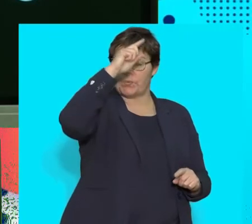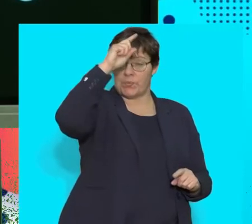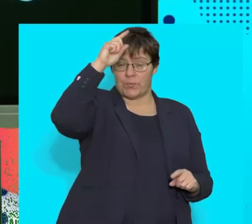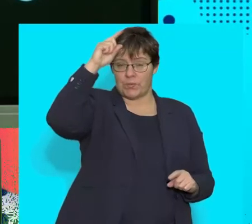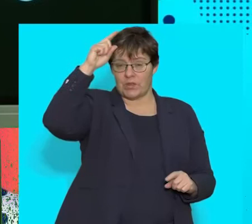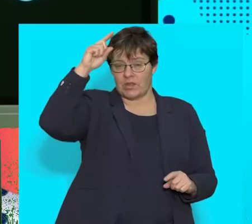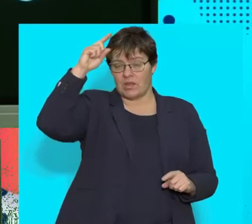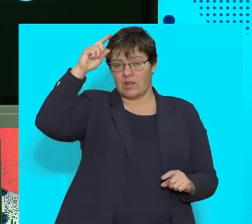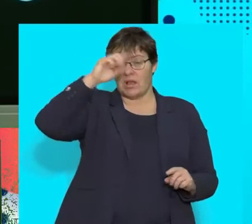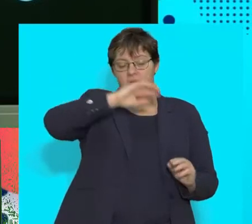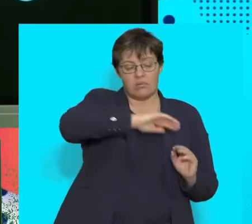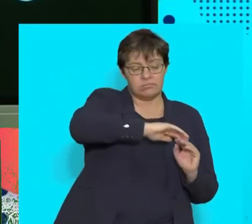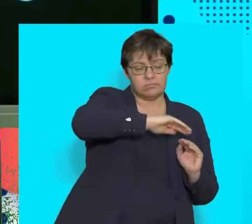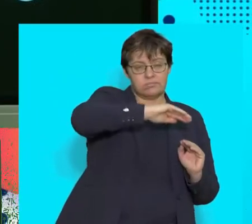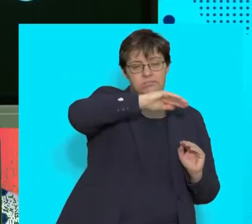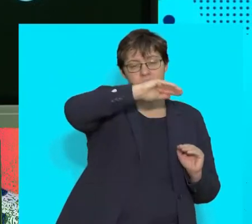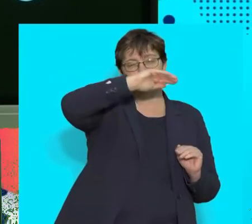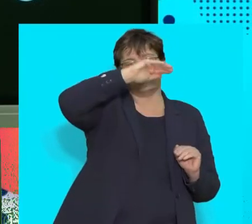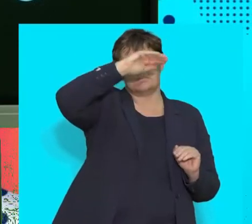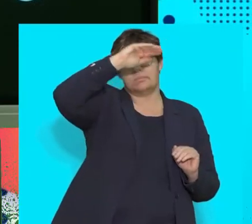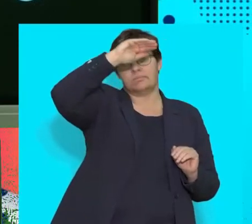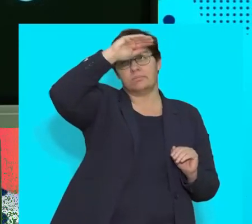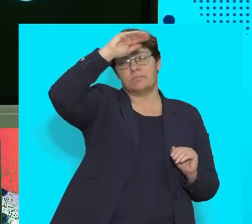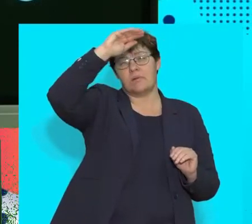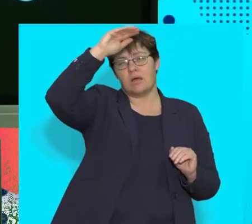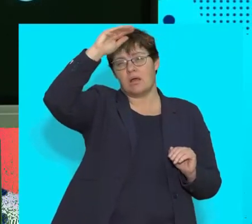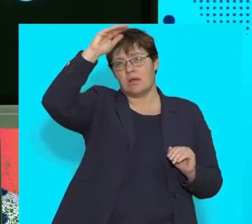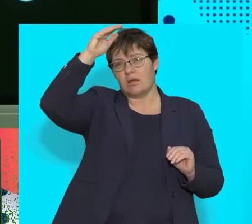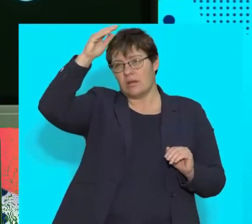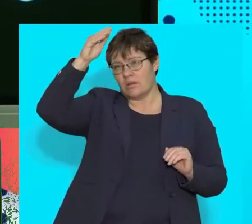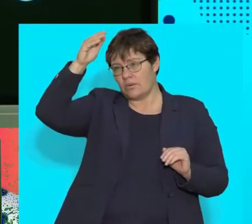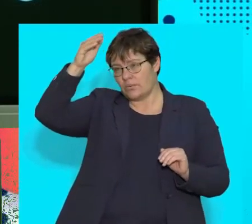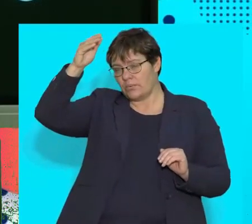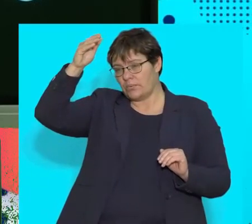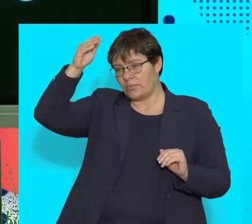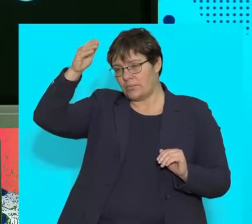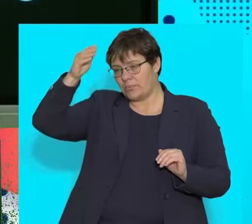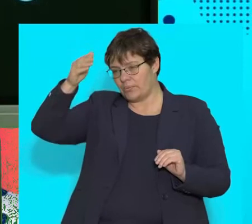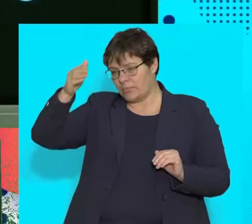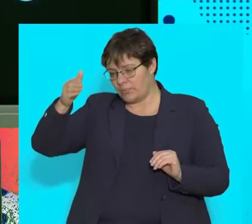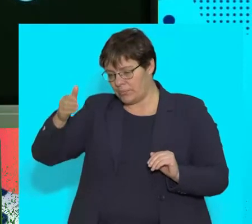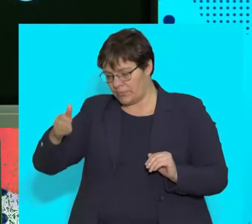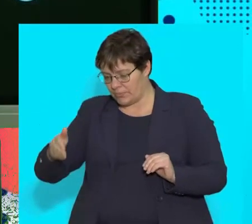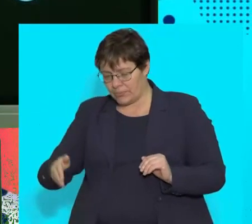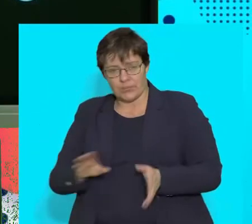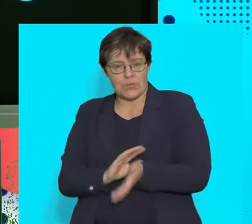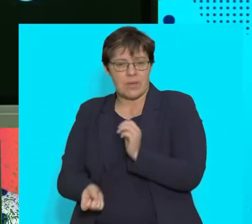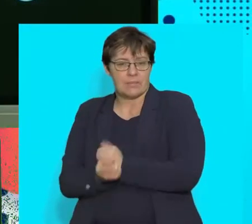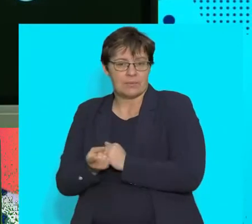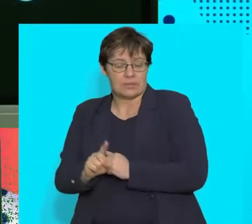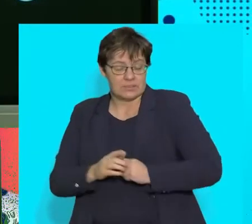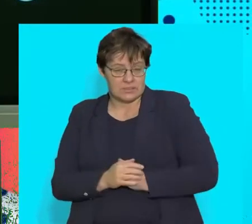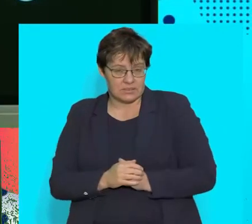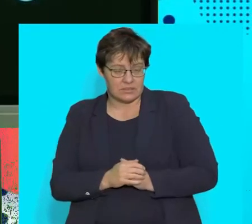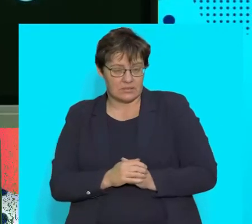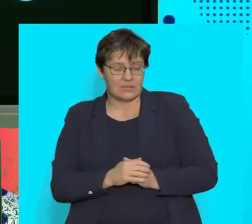see how far it gets away from me and what's going to happen as it comes back down again. So